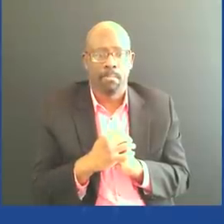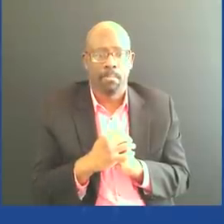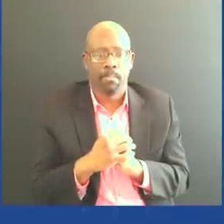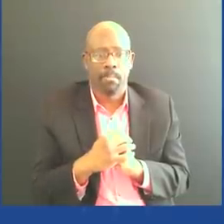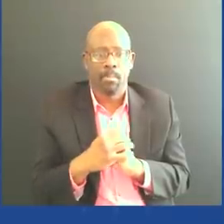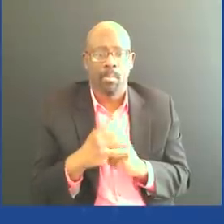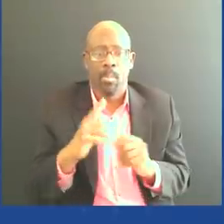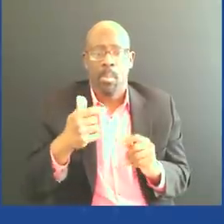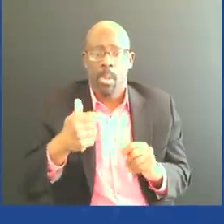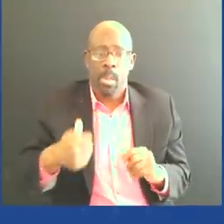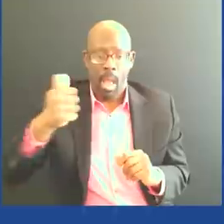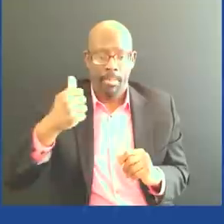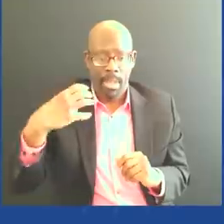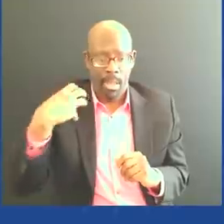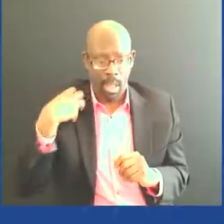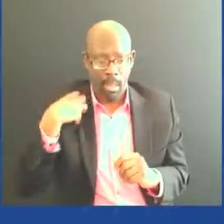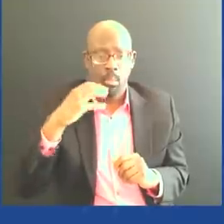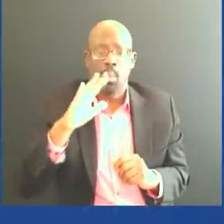Very well, XO.